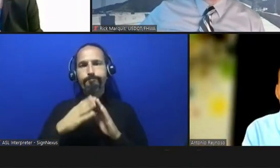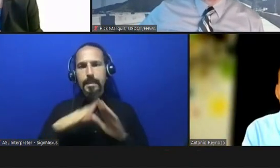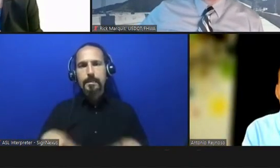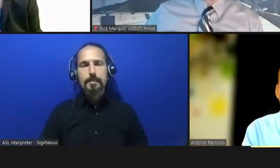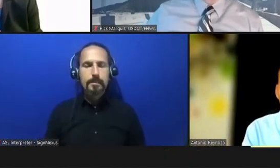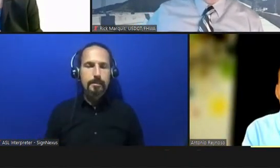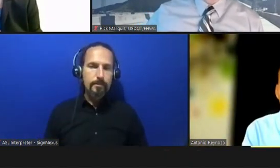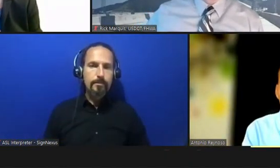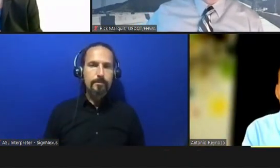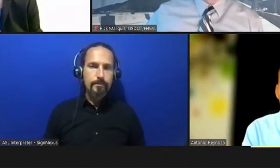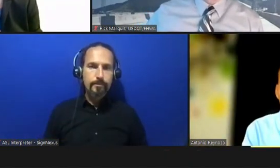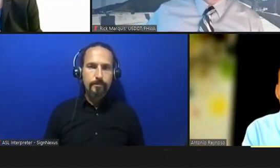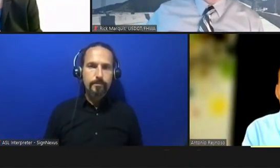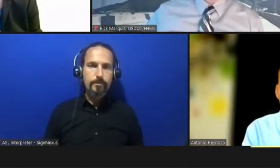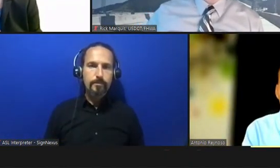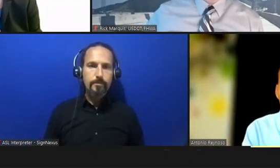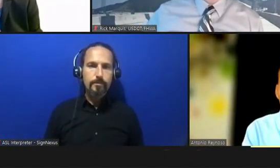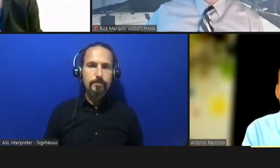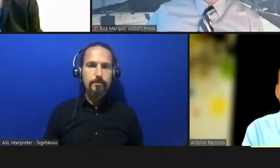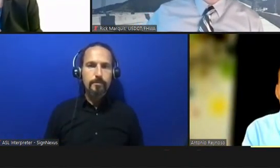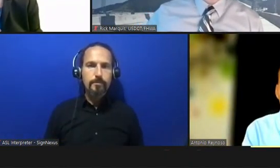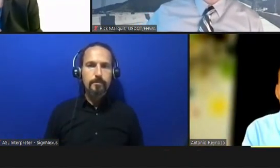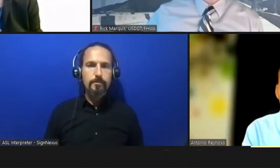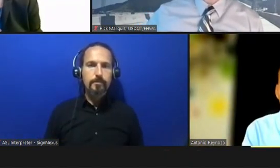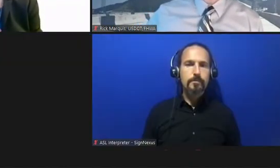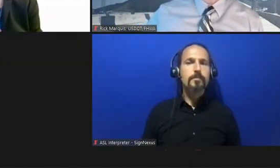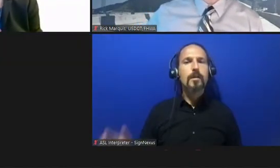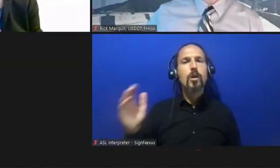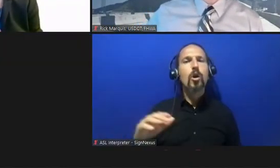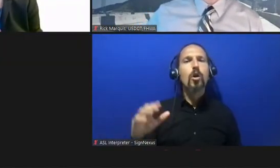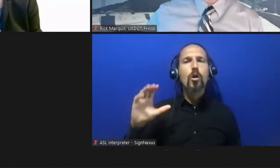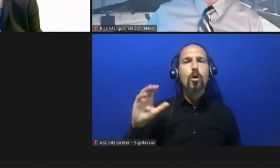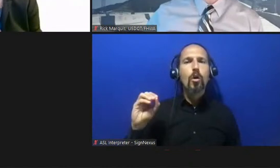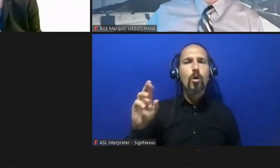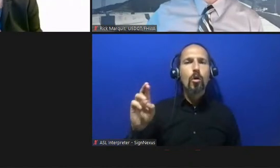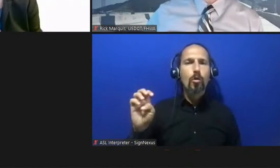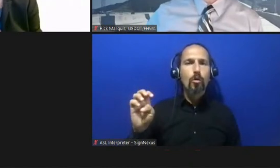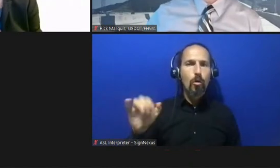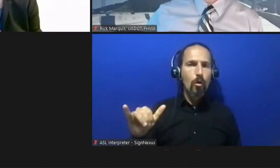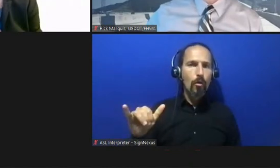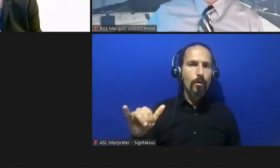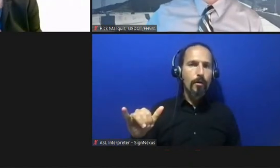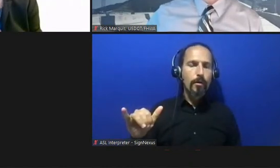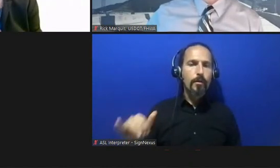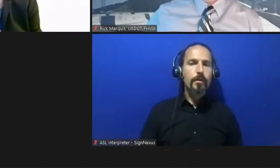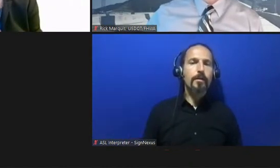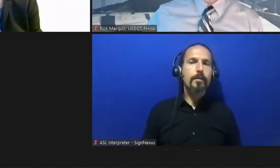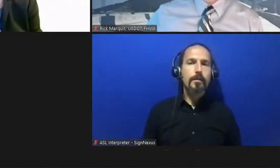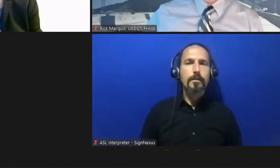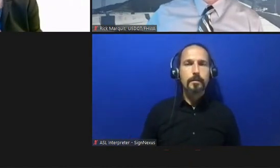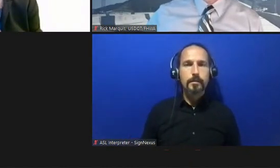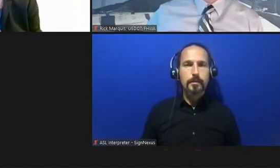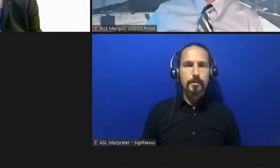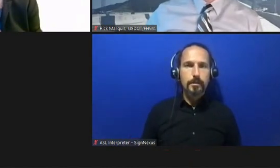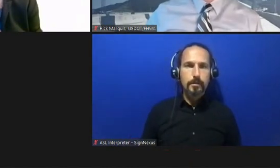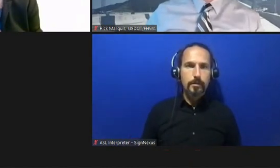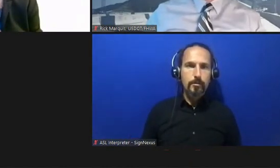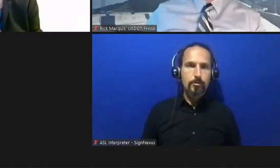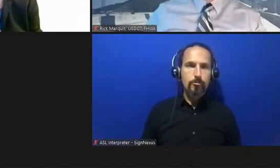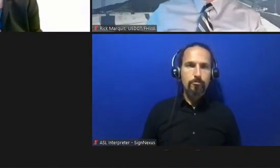you our next speaker is corey burak followed by tommy cusick